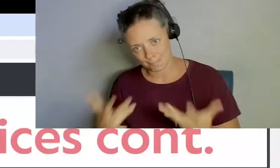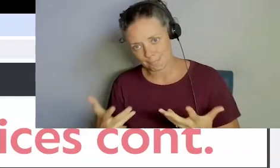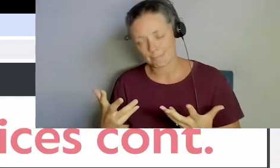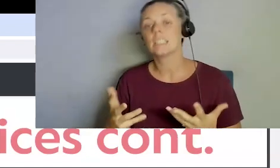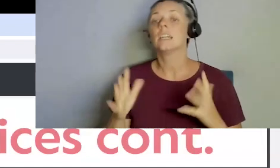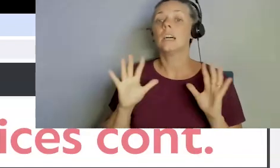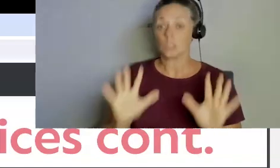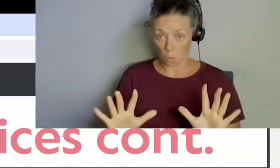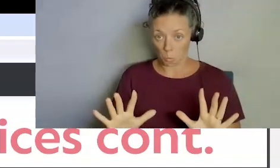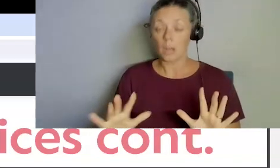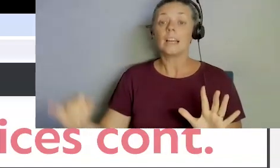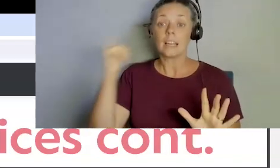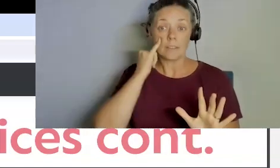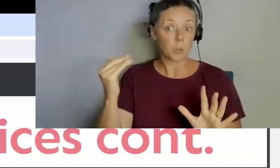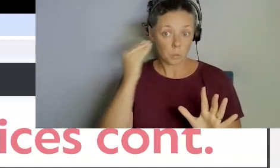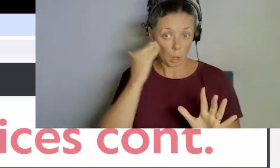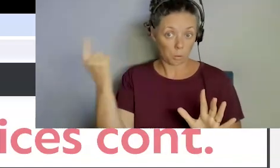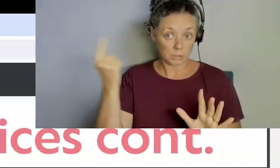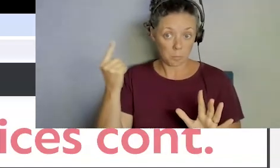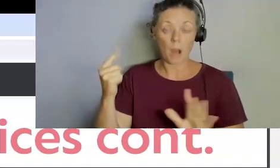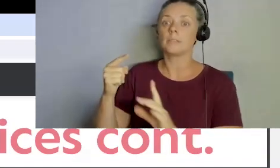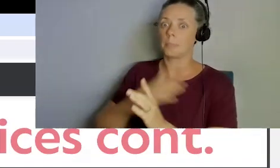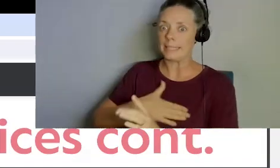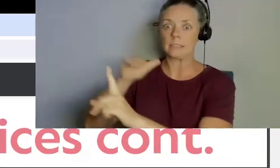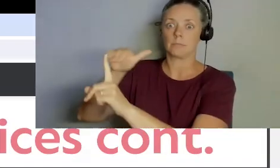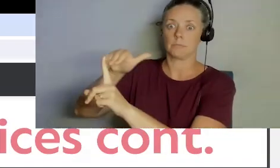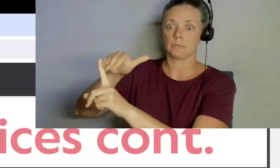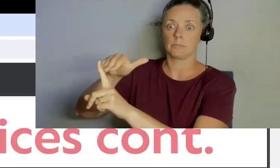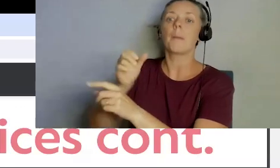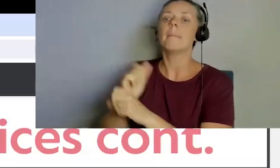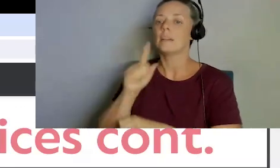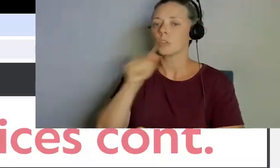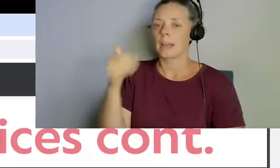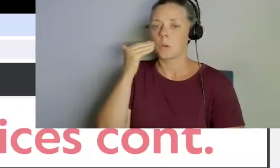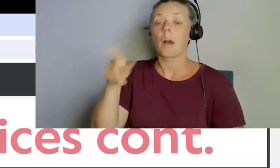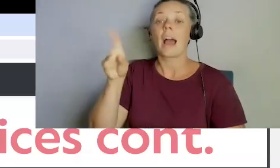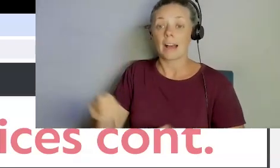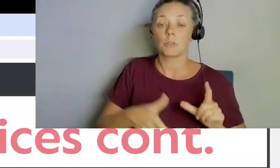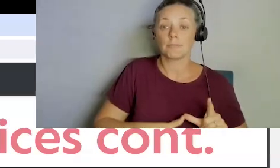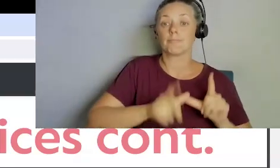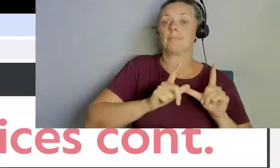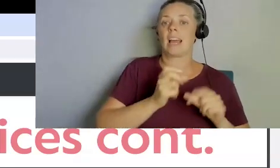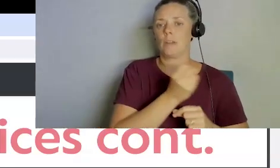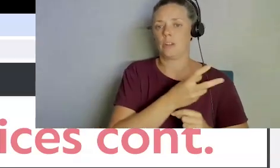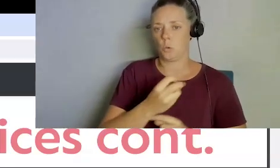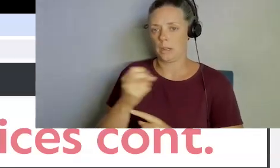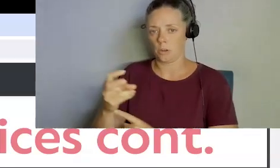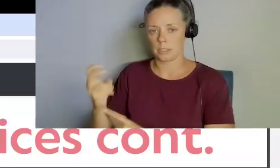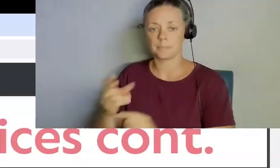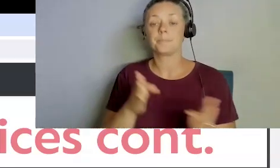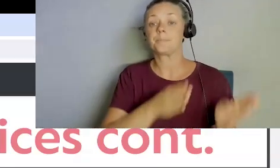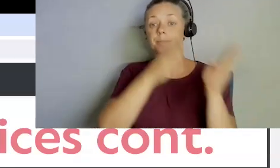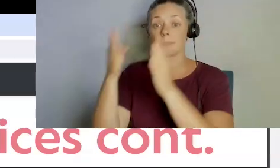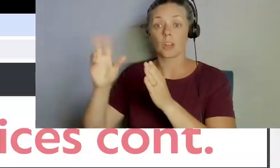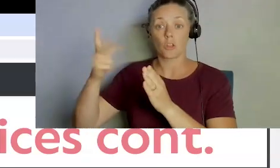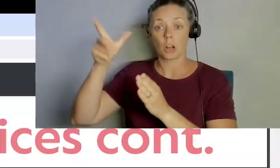you happen to know someone, please remind them that they have to renew their DACA. And the DREAM Act is the